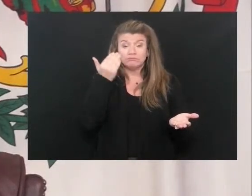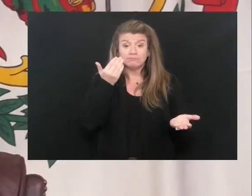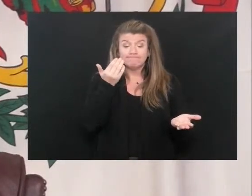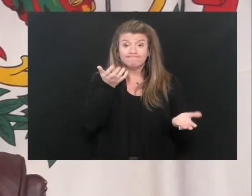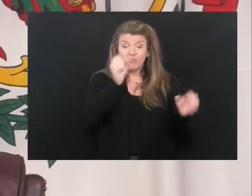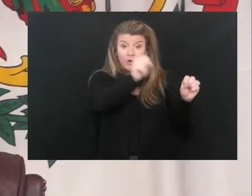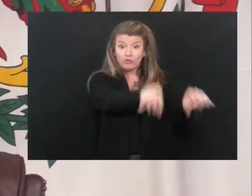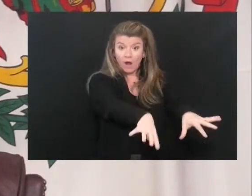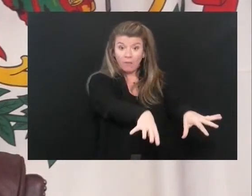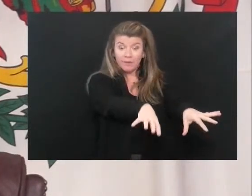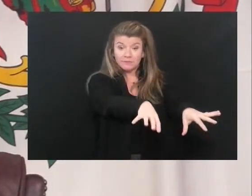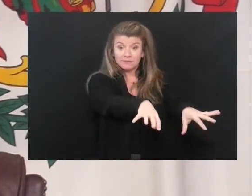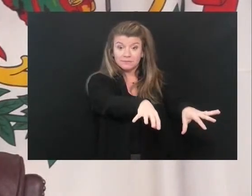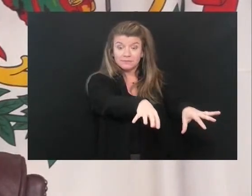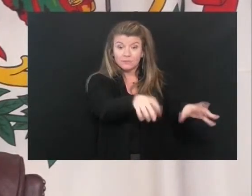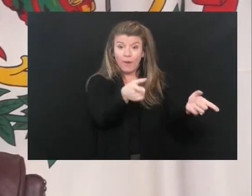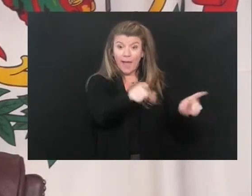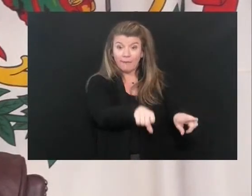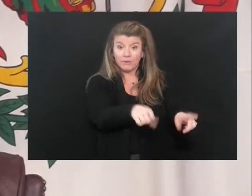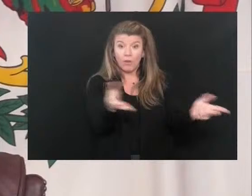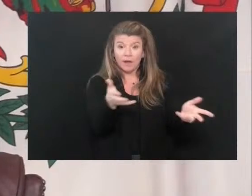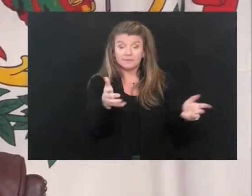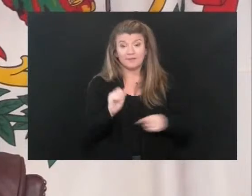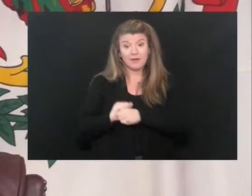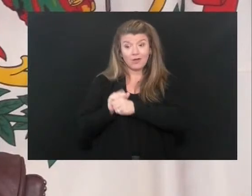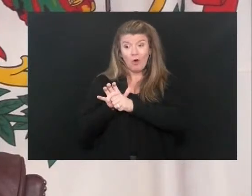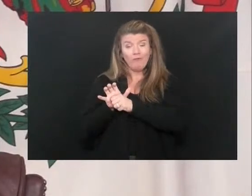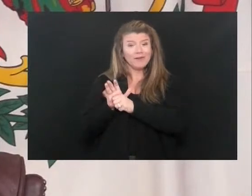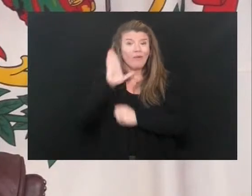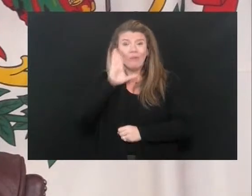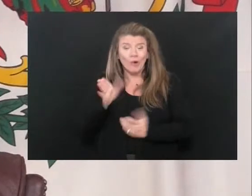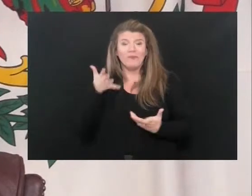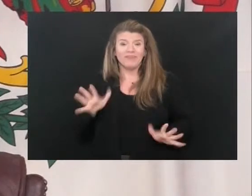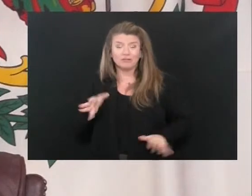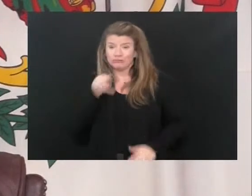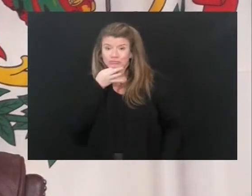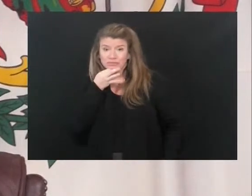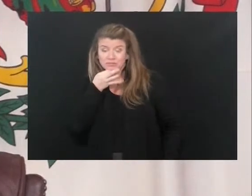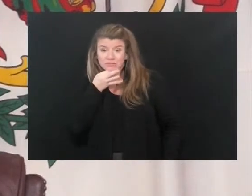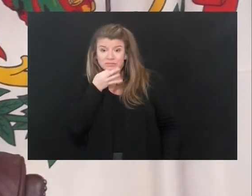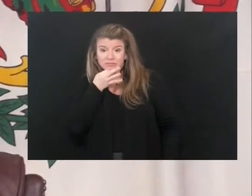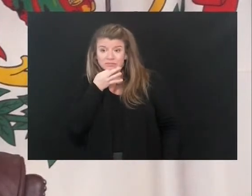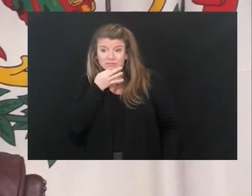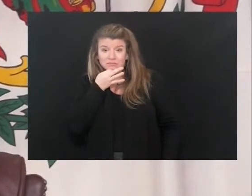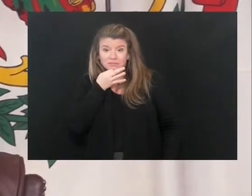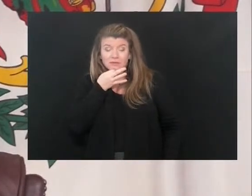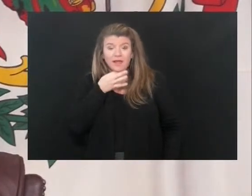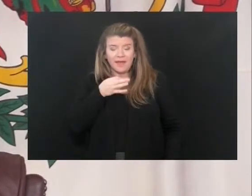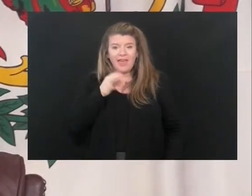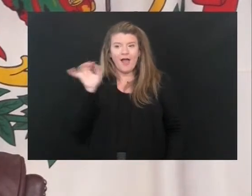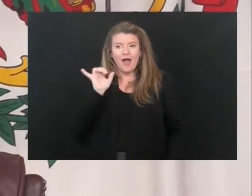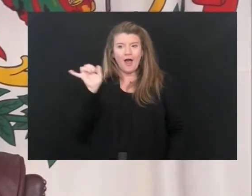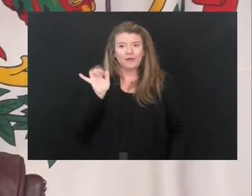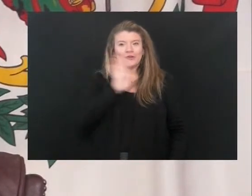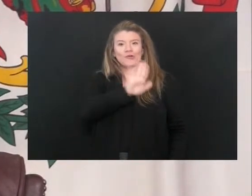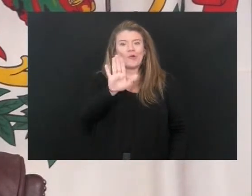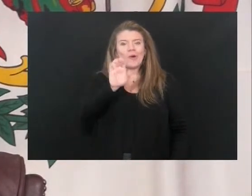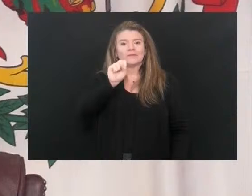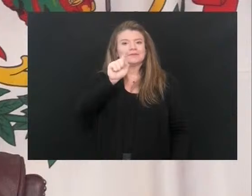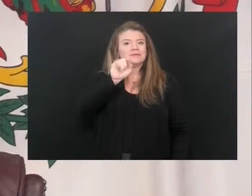happen. COVID will leave soon, and right behind it, the stimulus dollars will leave soon